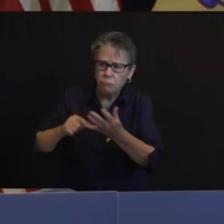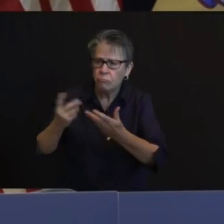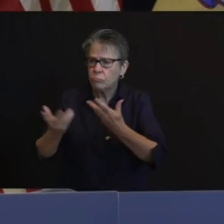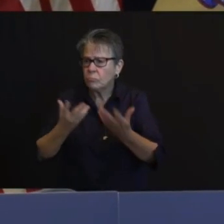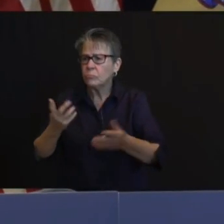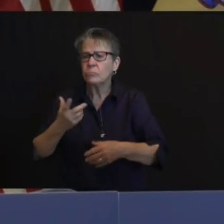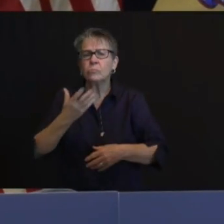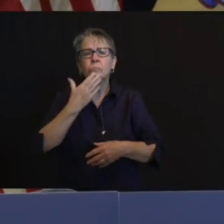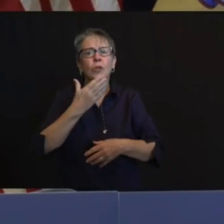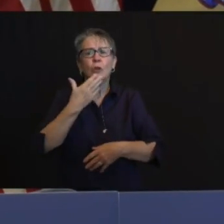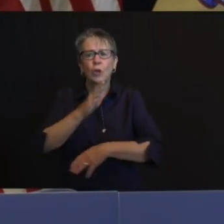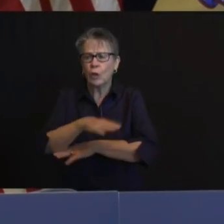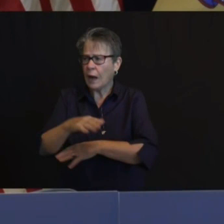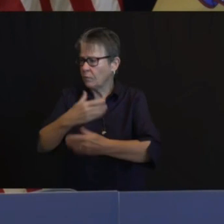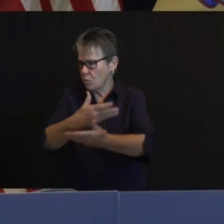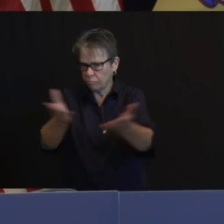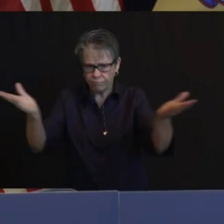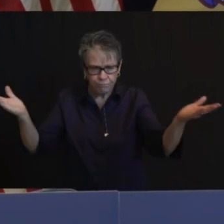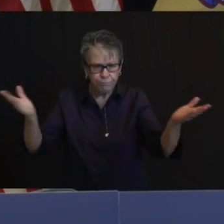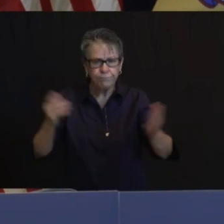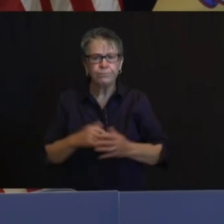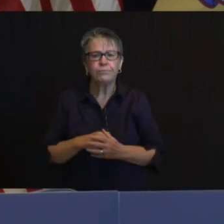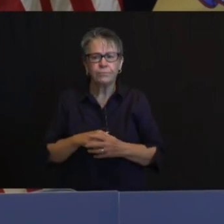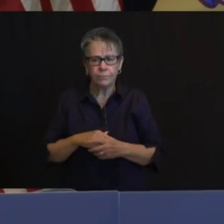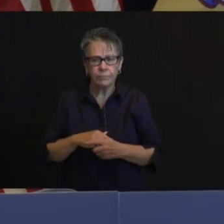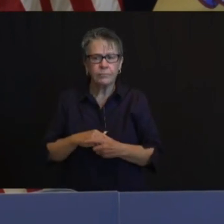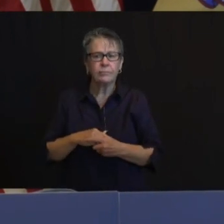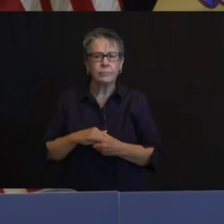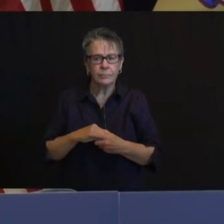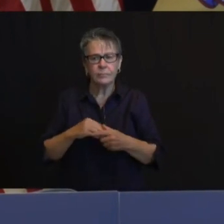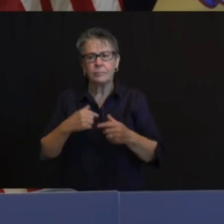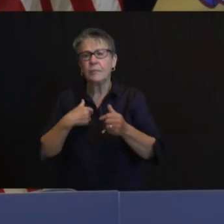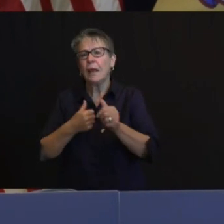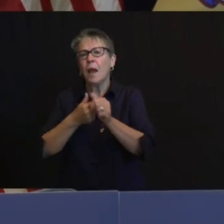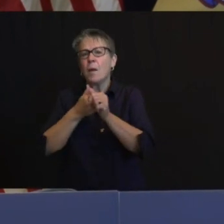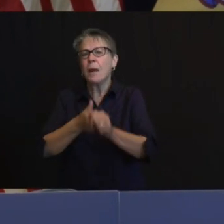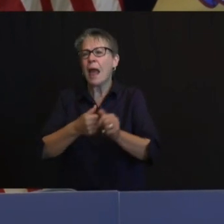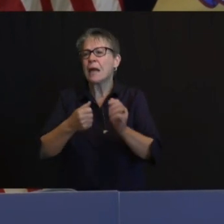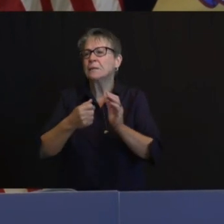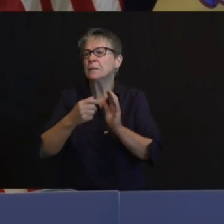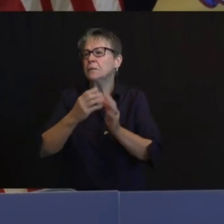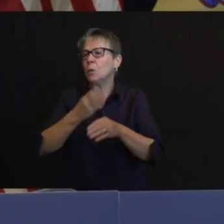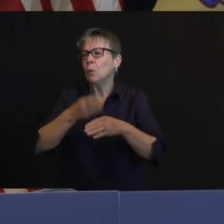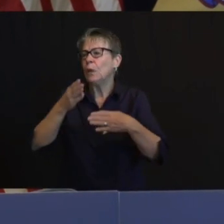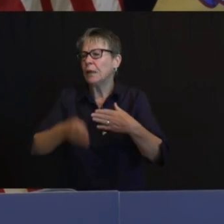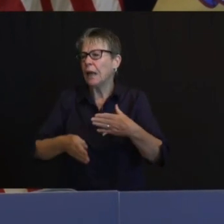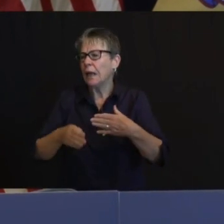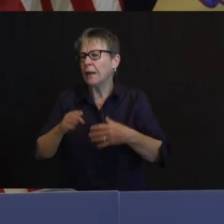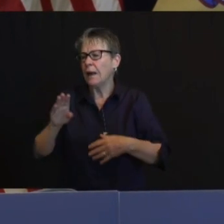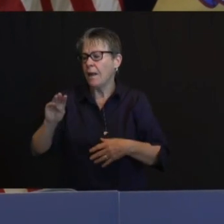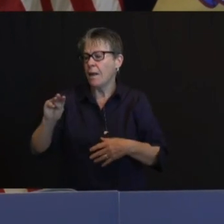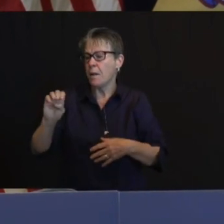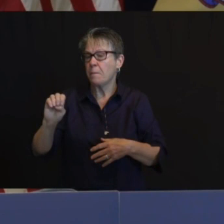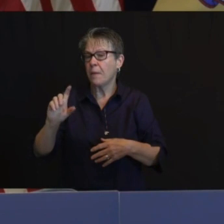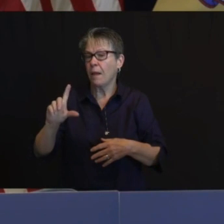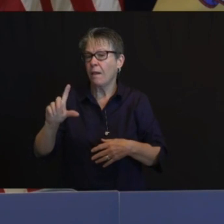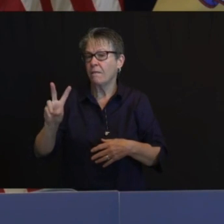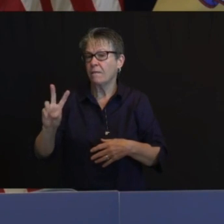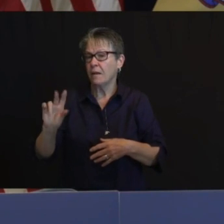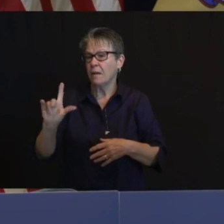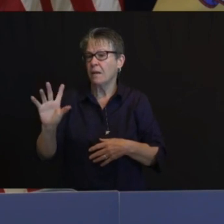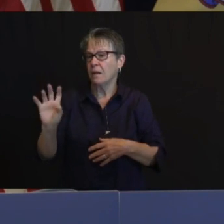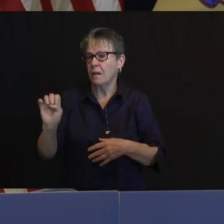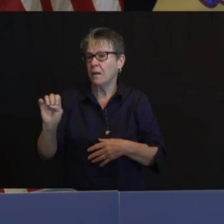good afternoon, everyone. With regards to compliance over the weekend in Belleville, the police department was processing an individual under